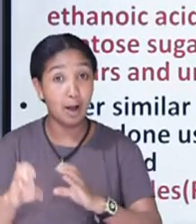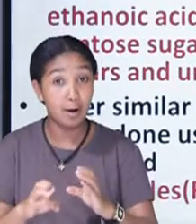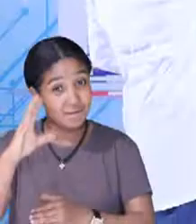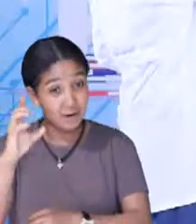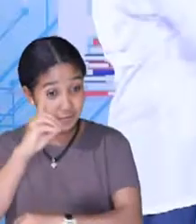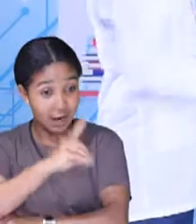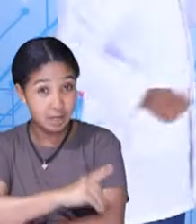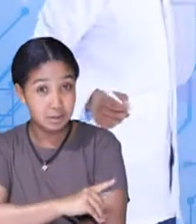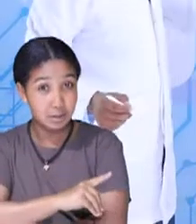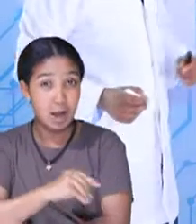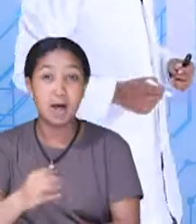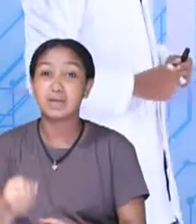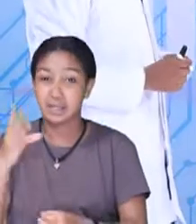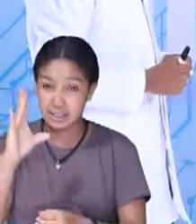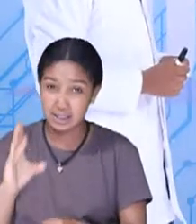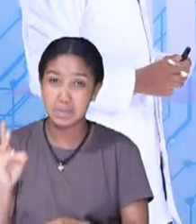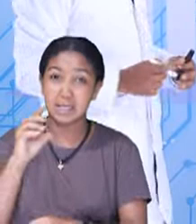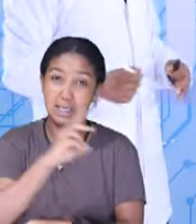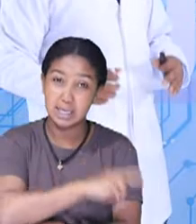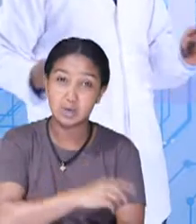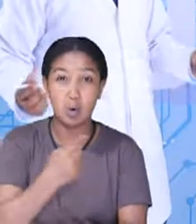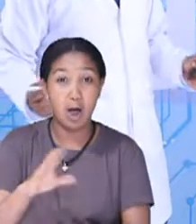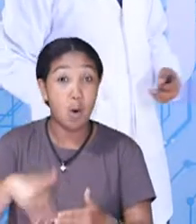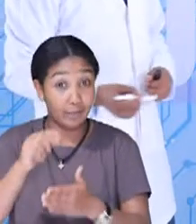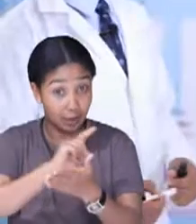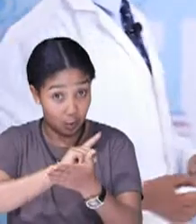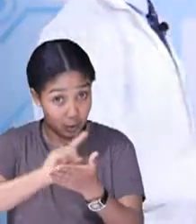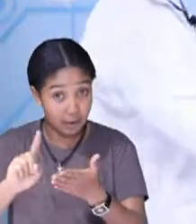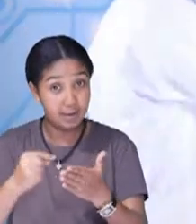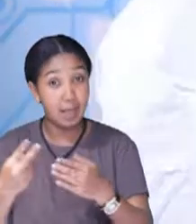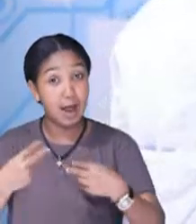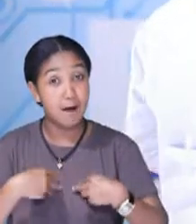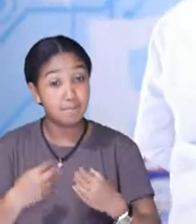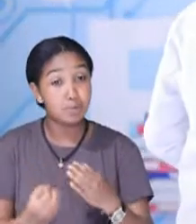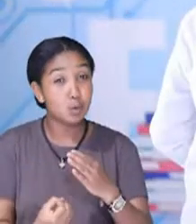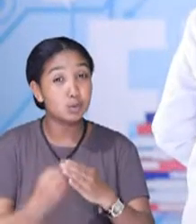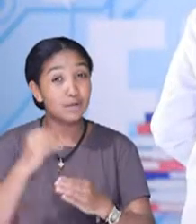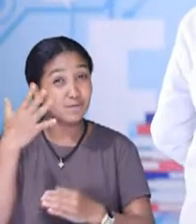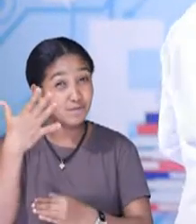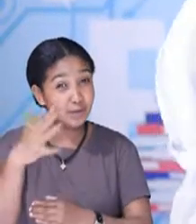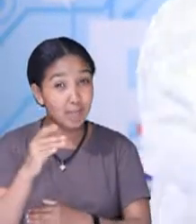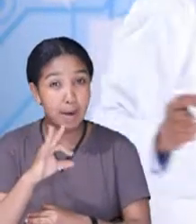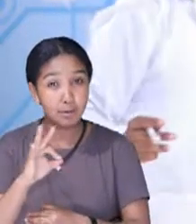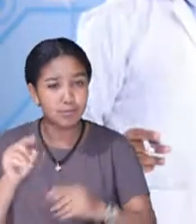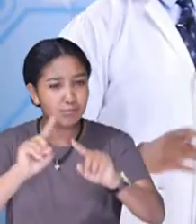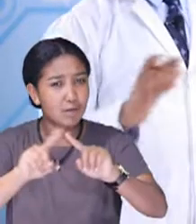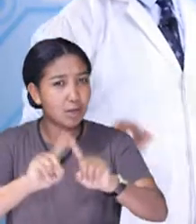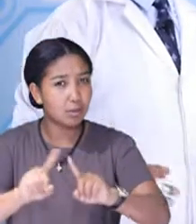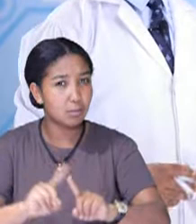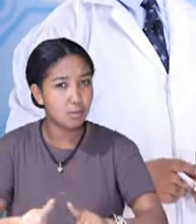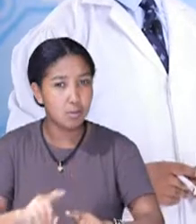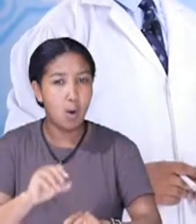molecules. After 7 days or after a week, they have produced 15 different types